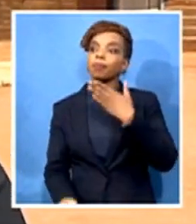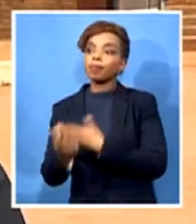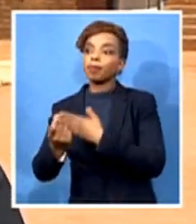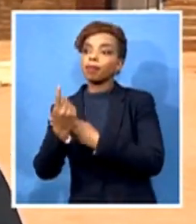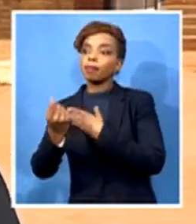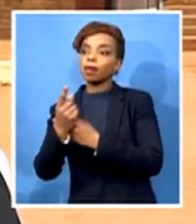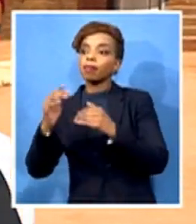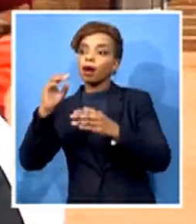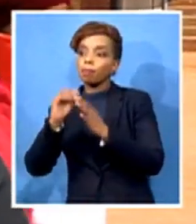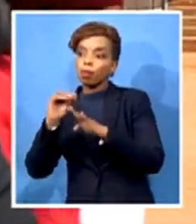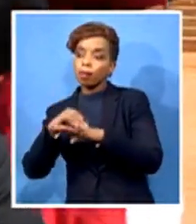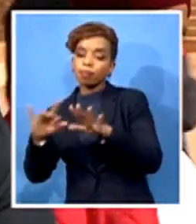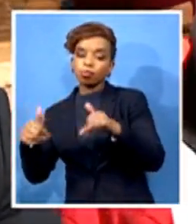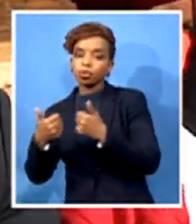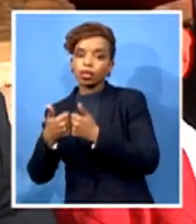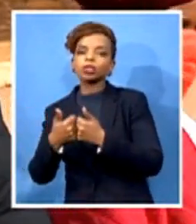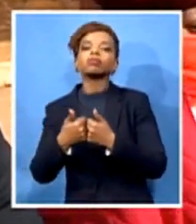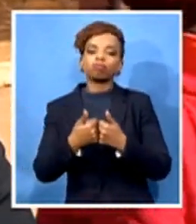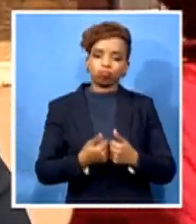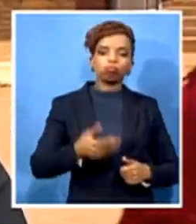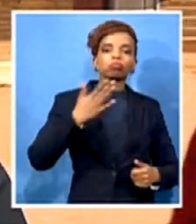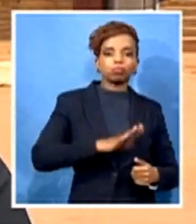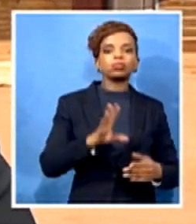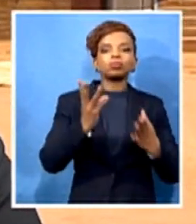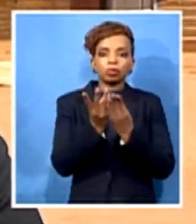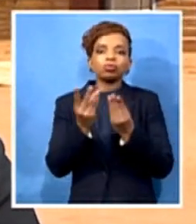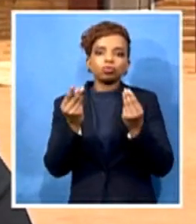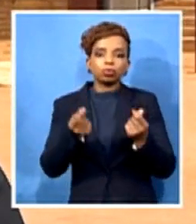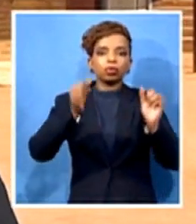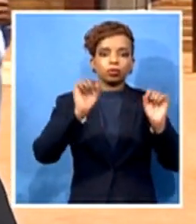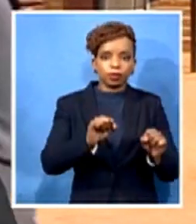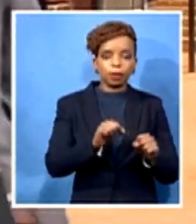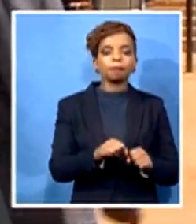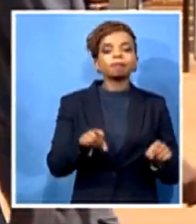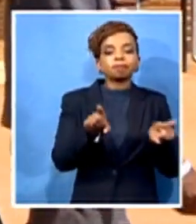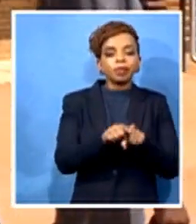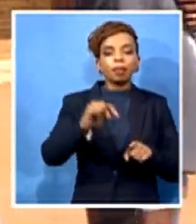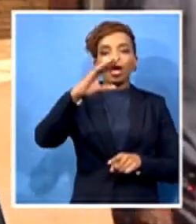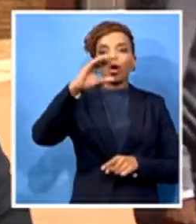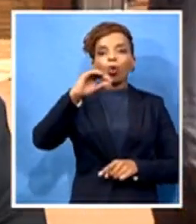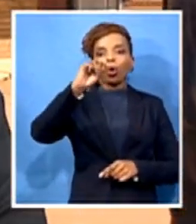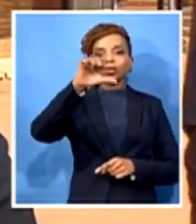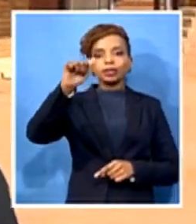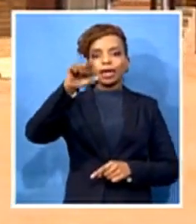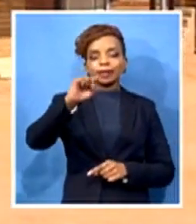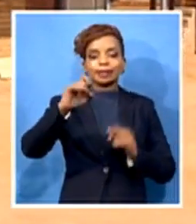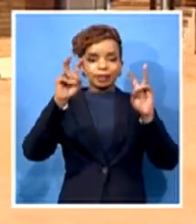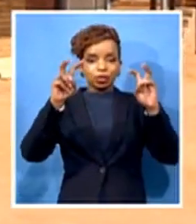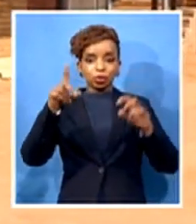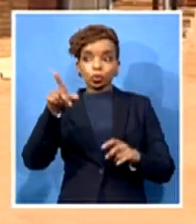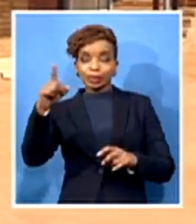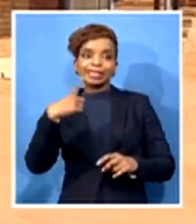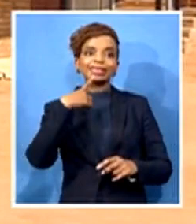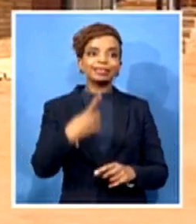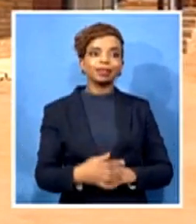them. And I think on the COSAS issue, obviously saying that for her, disruption of schools is a non-negotiable, that there should not be disruptions